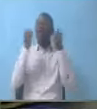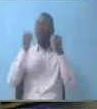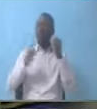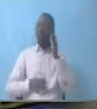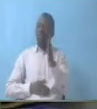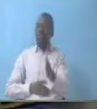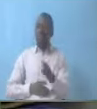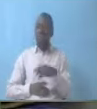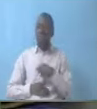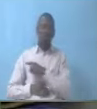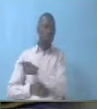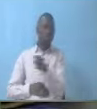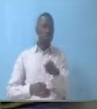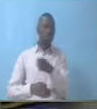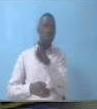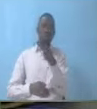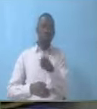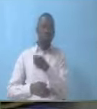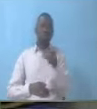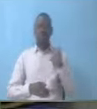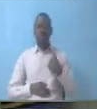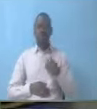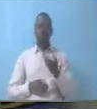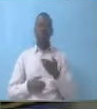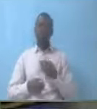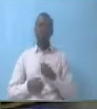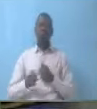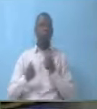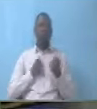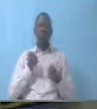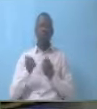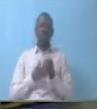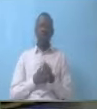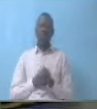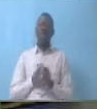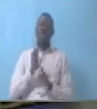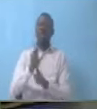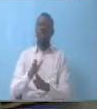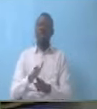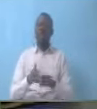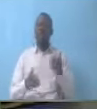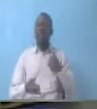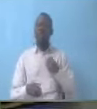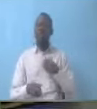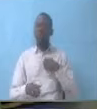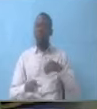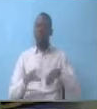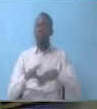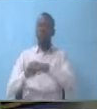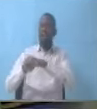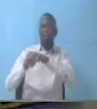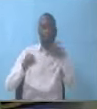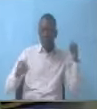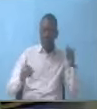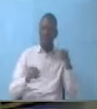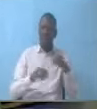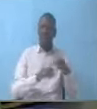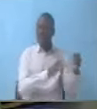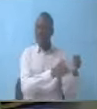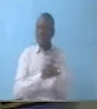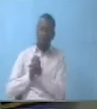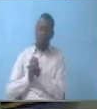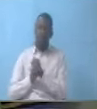were meted out on those people. People were unceremoniously booted out of their homes. Yes. Their